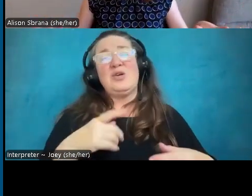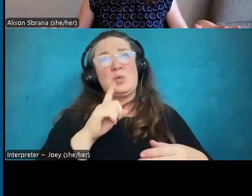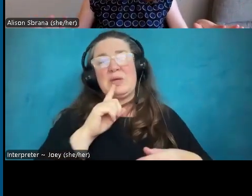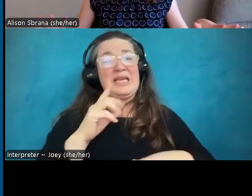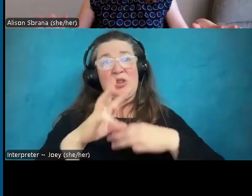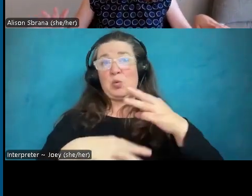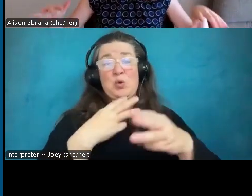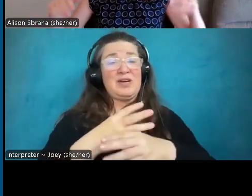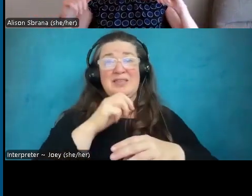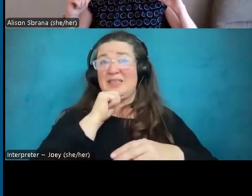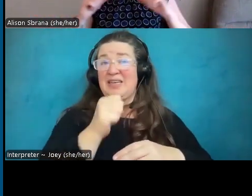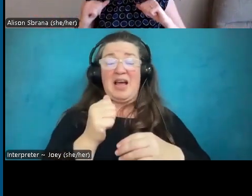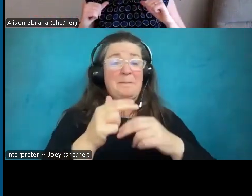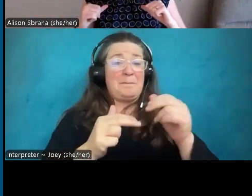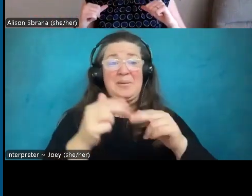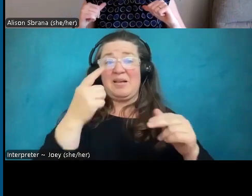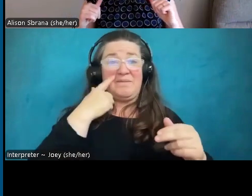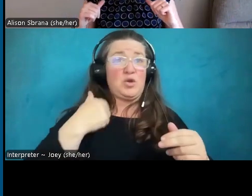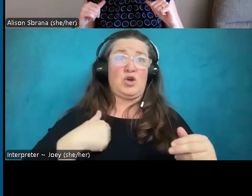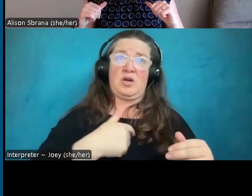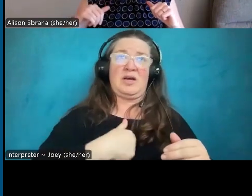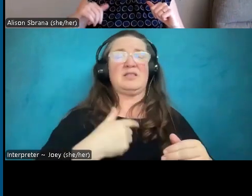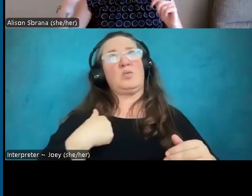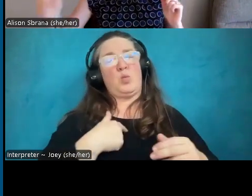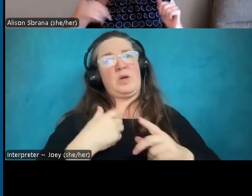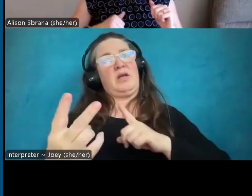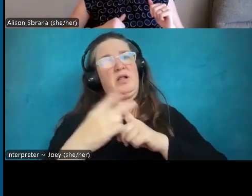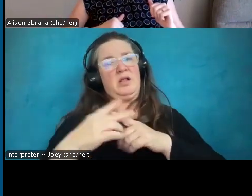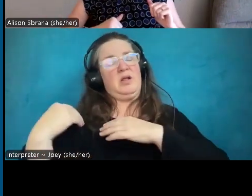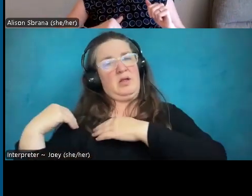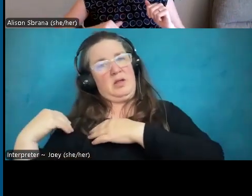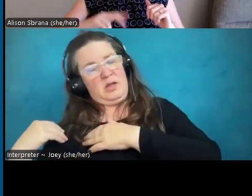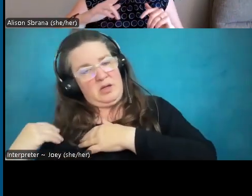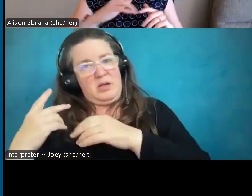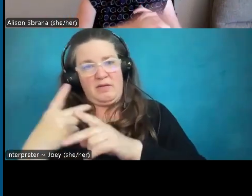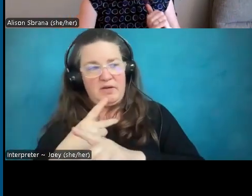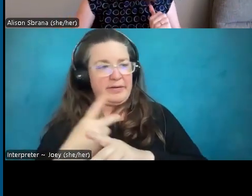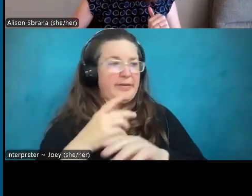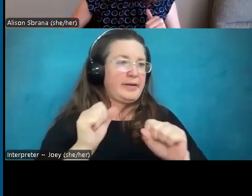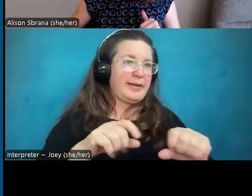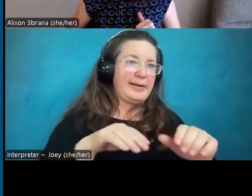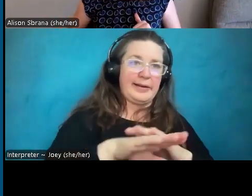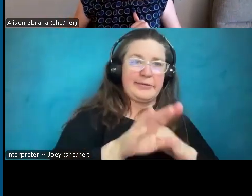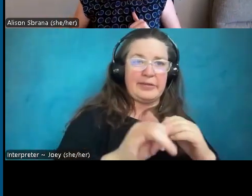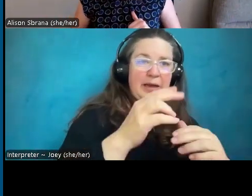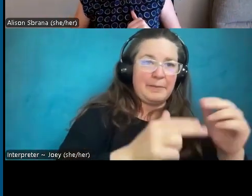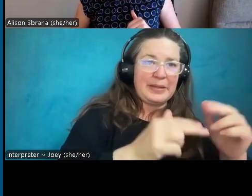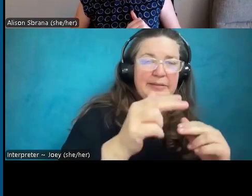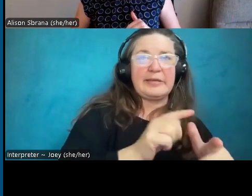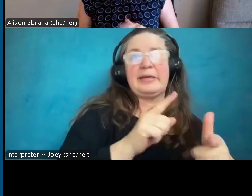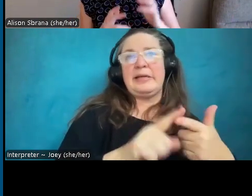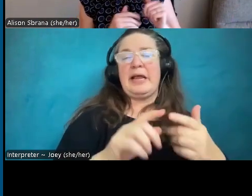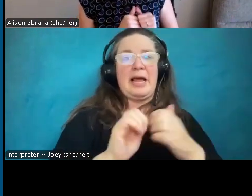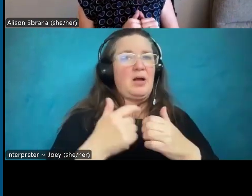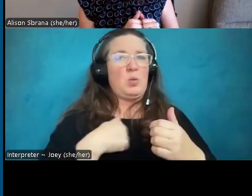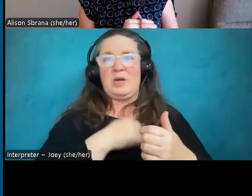not built for us to live in, and it's our burden to figure out, can we get into this building? How are we going to accommodate this